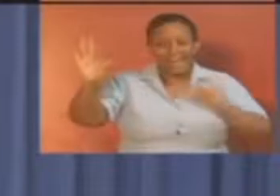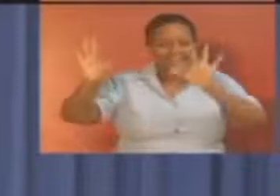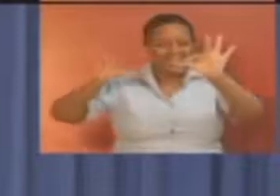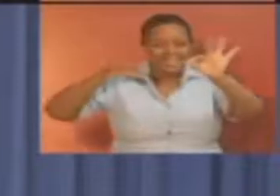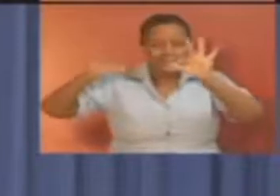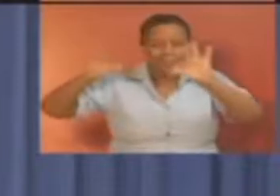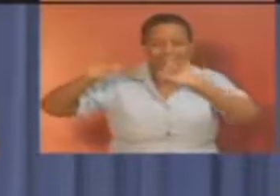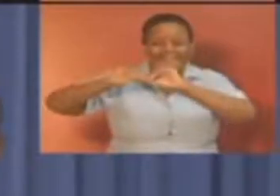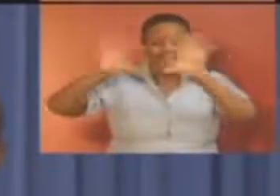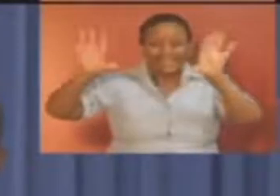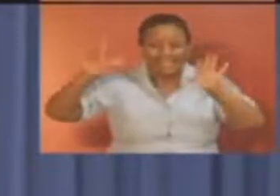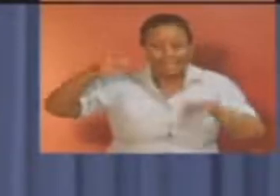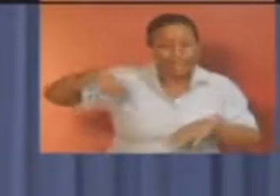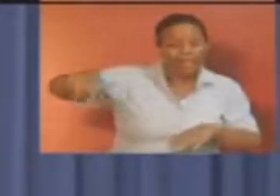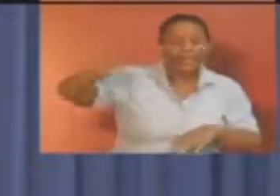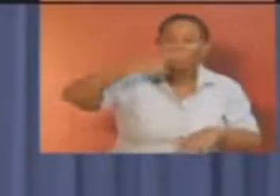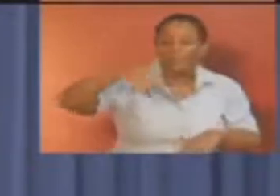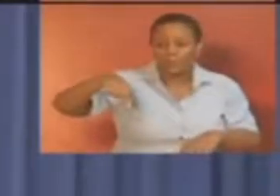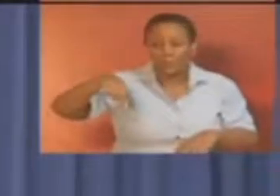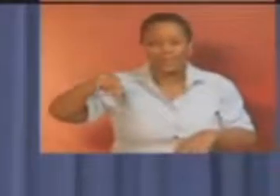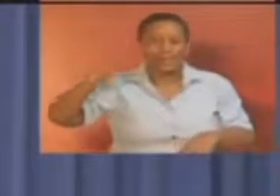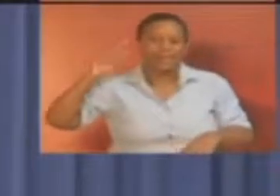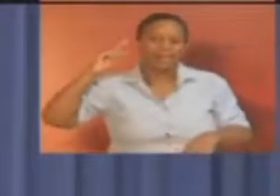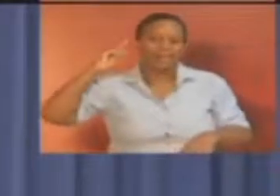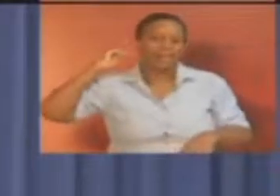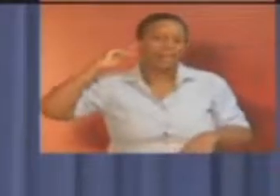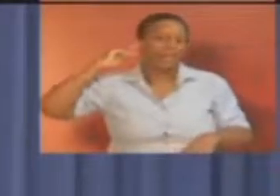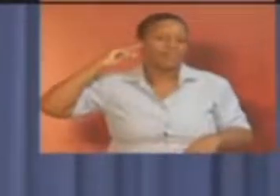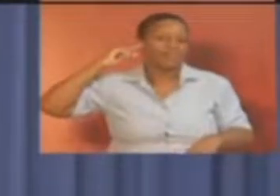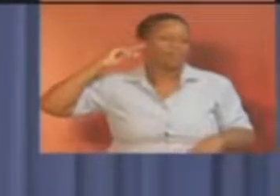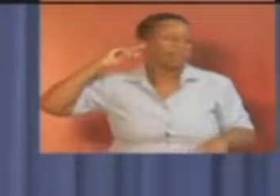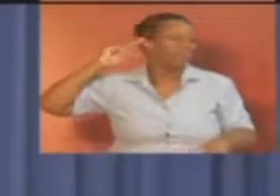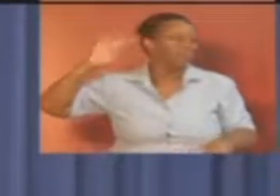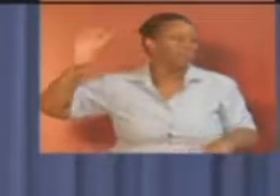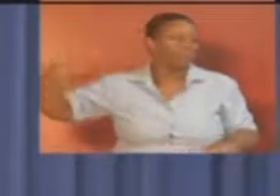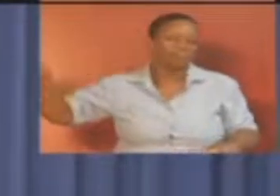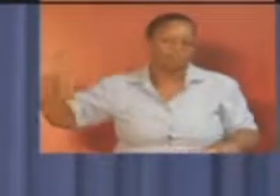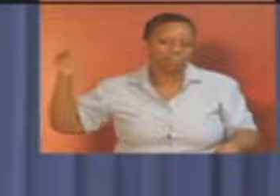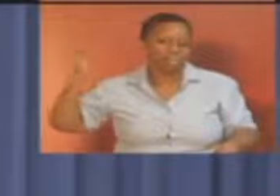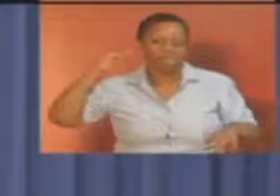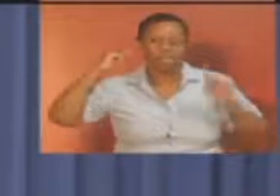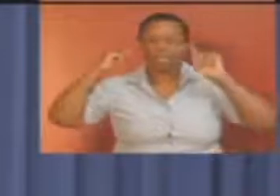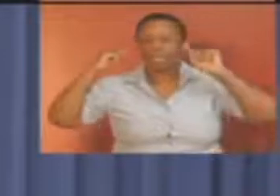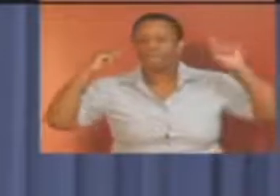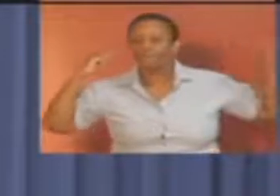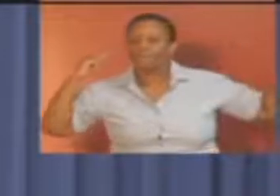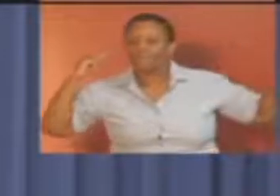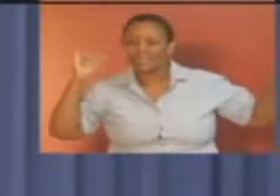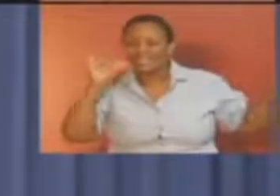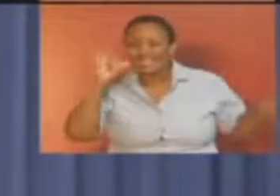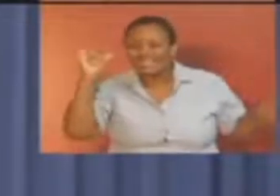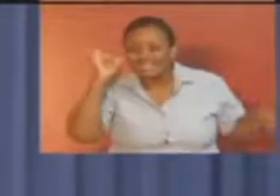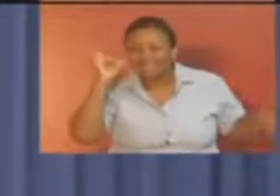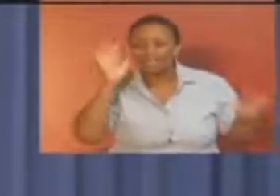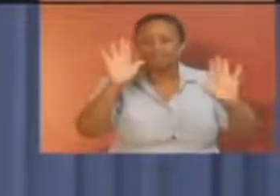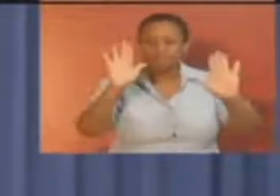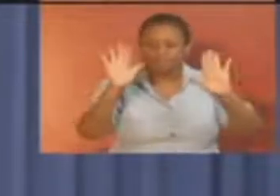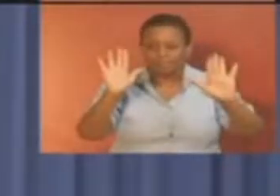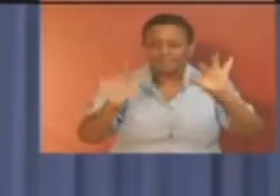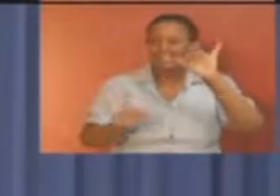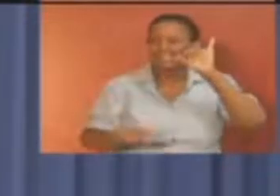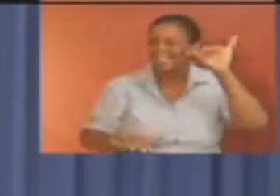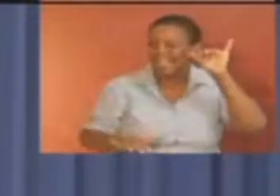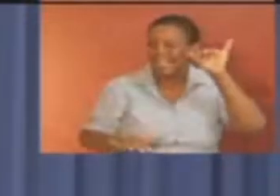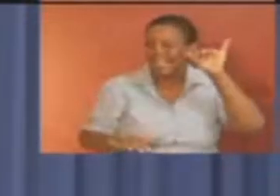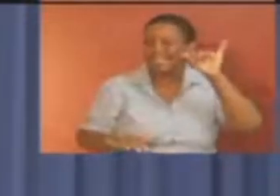who will not hear. Yesterday in Tobago, you would not believe this, after all that was said in this country, good,